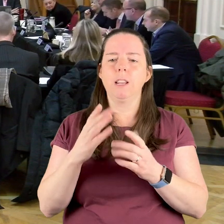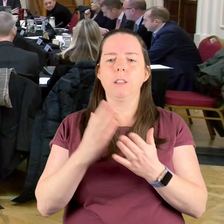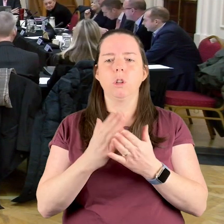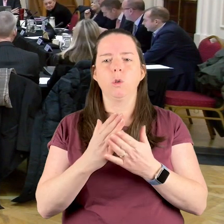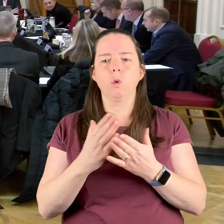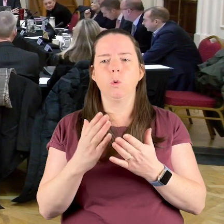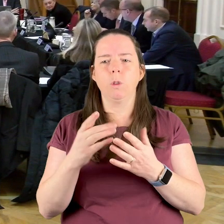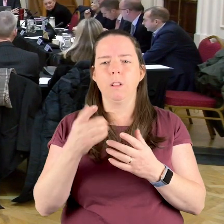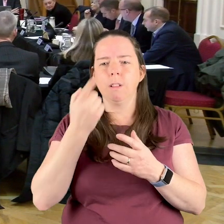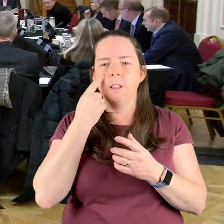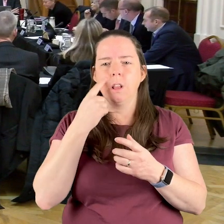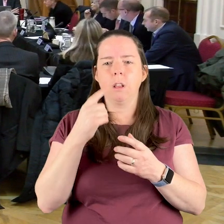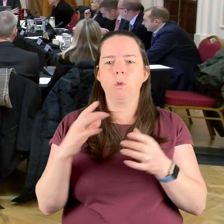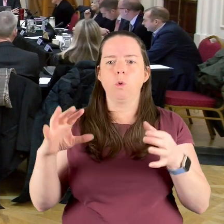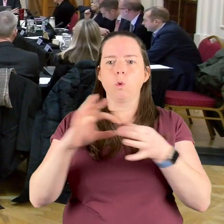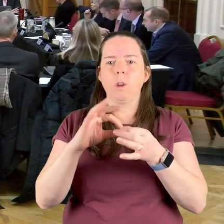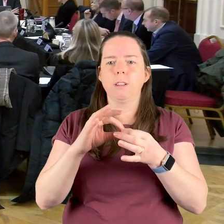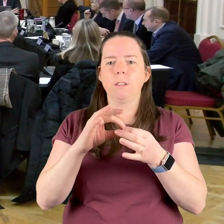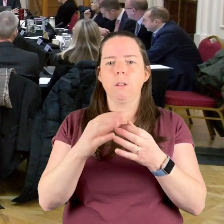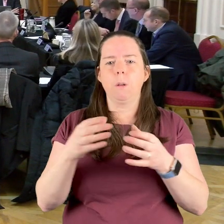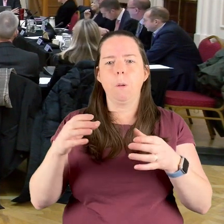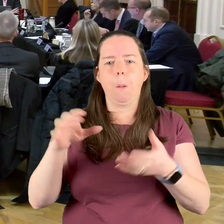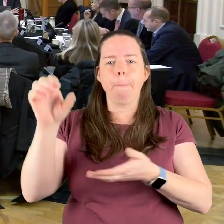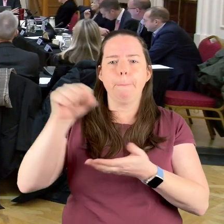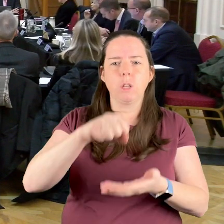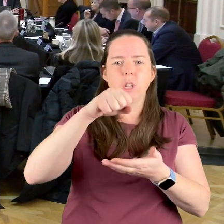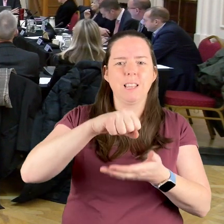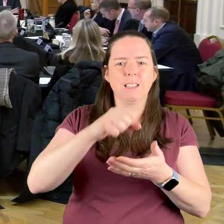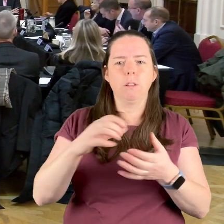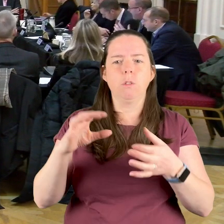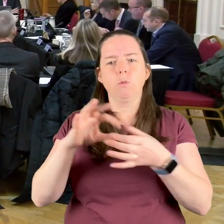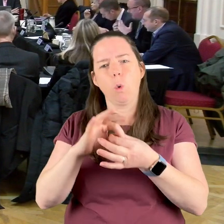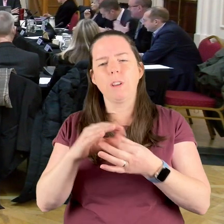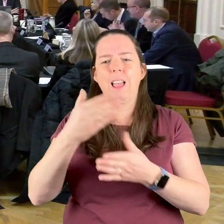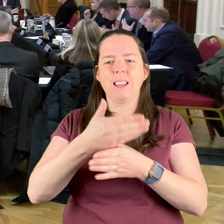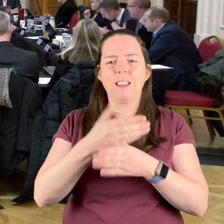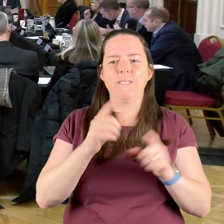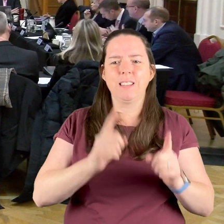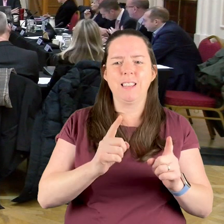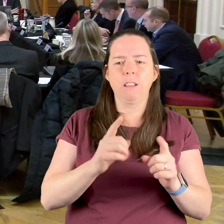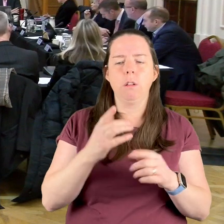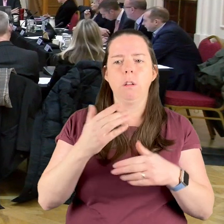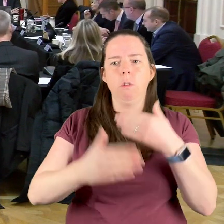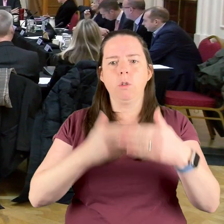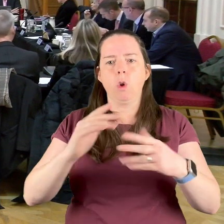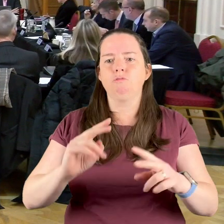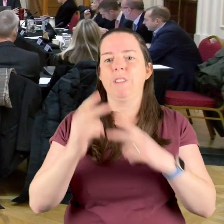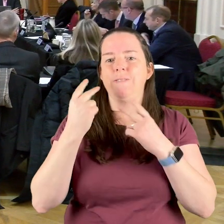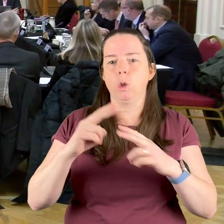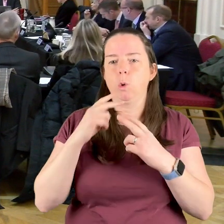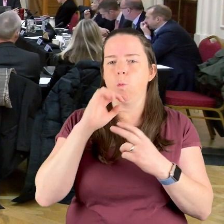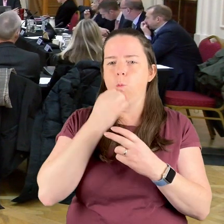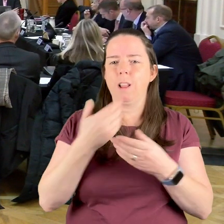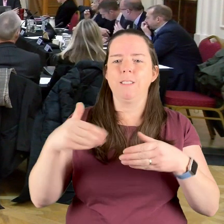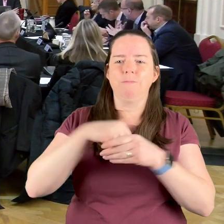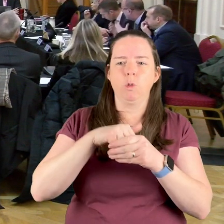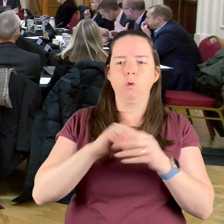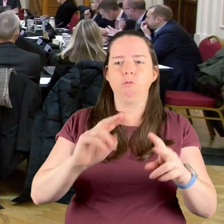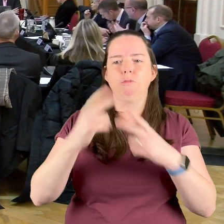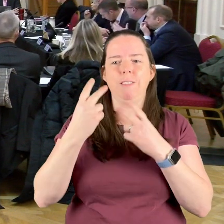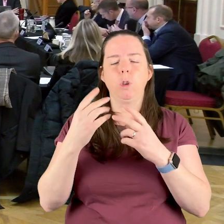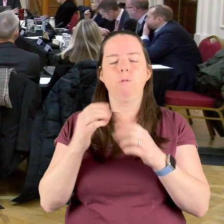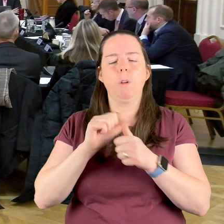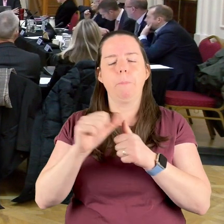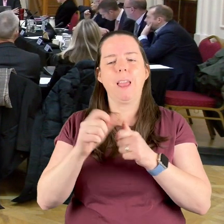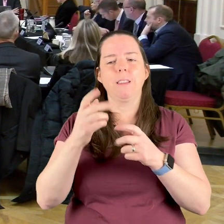just to catch a kind of joint pooled budgets and joint pooled activity. It is part of the kind of ongoing review.